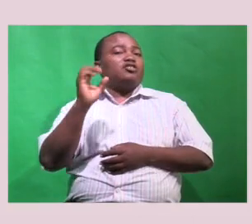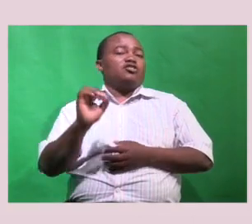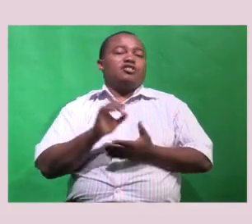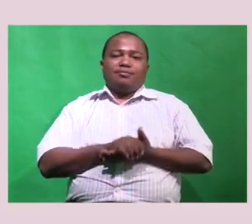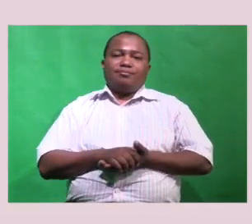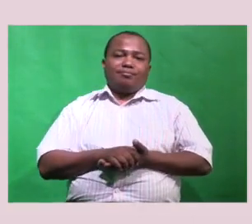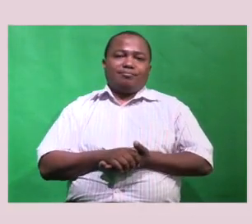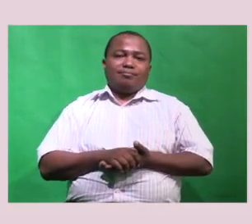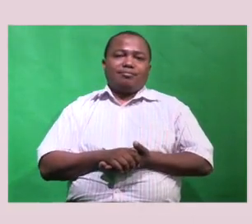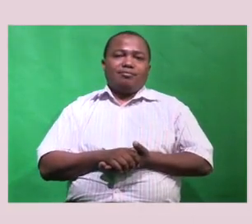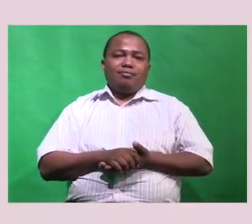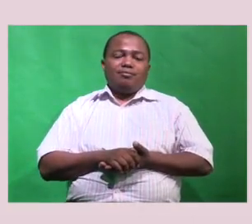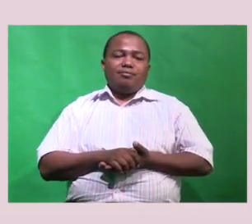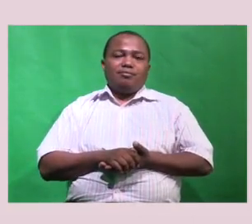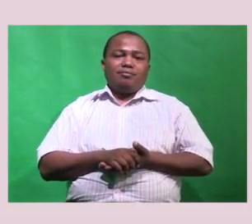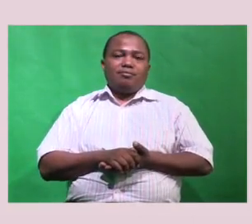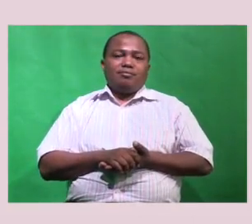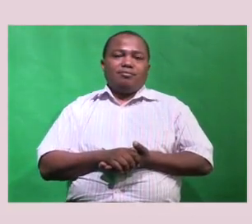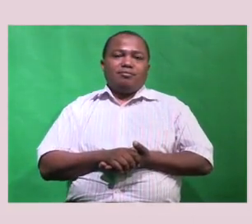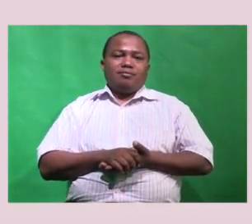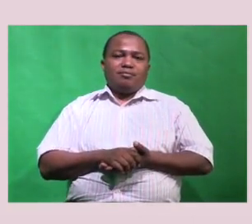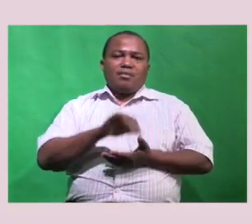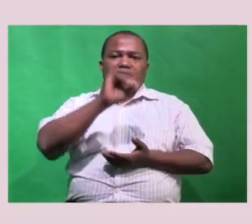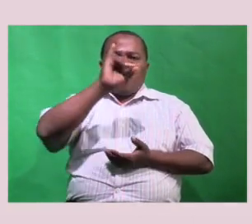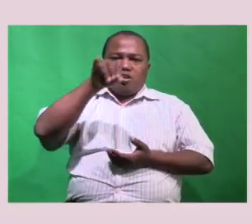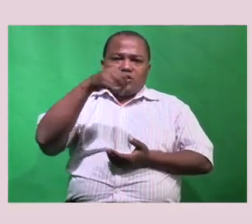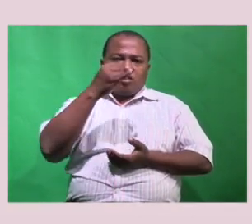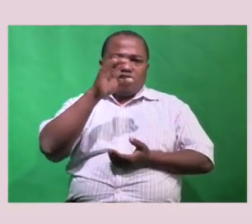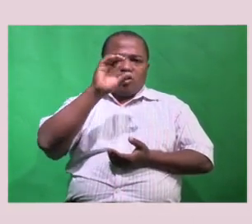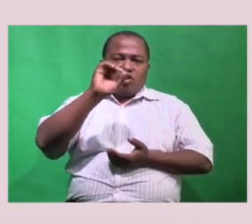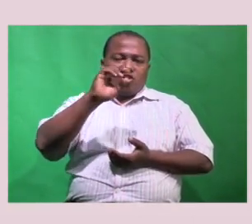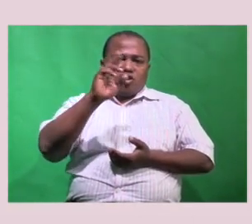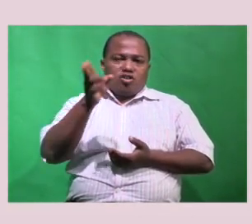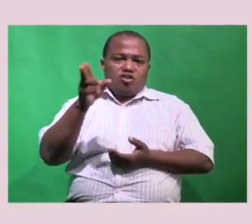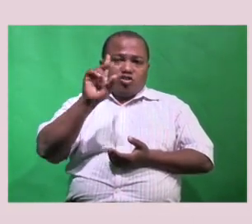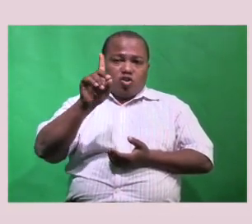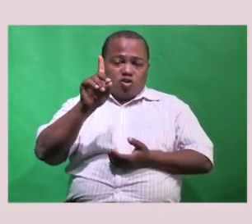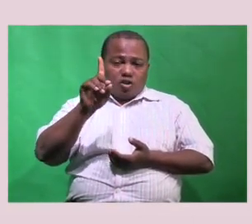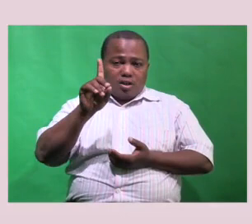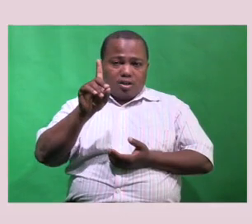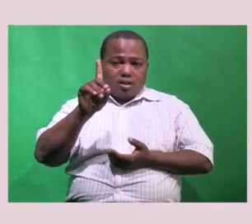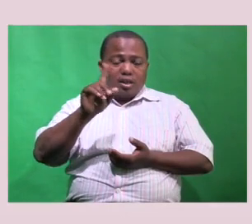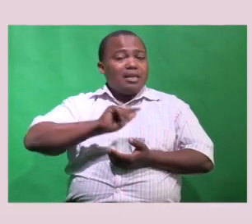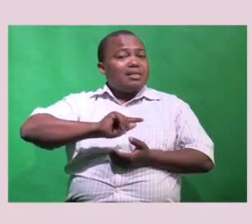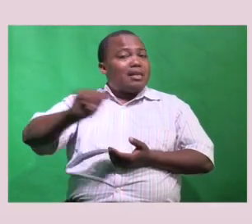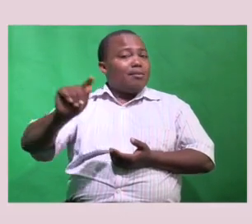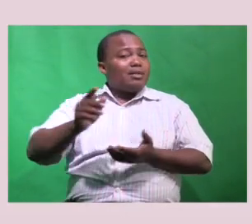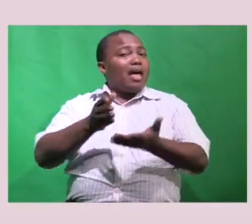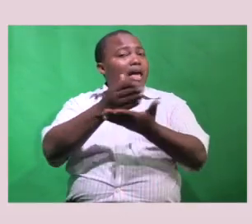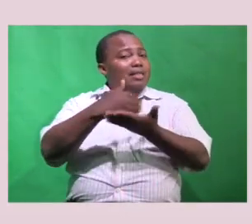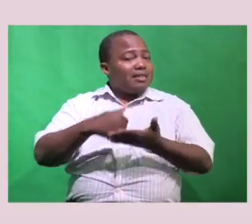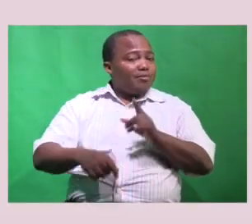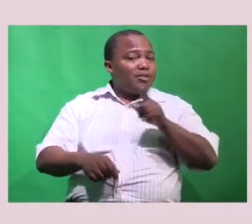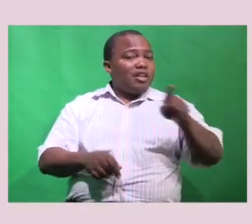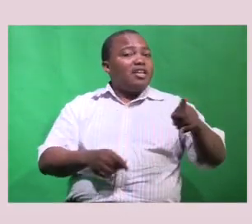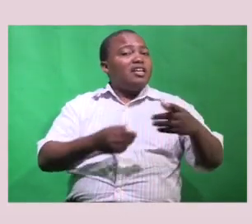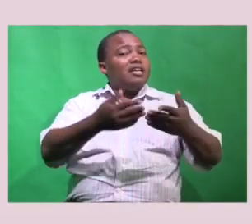2020. John sublet a part of the premises. He received